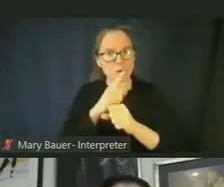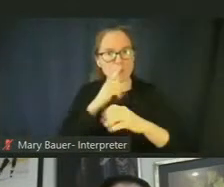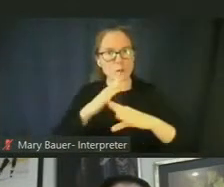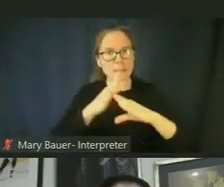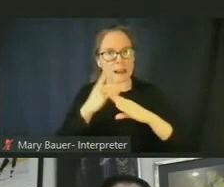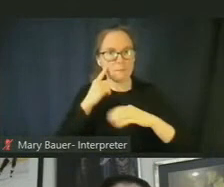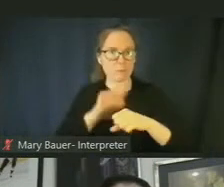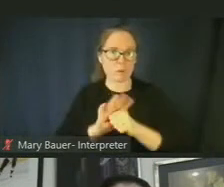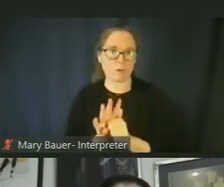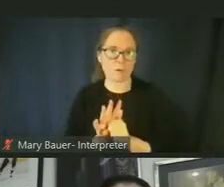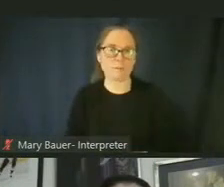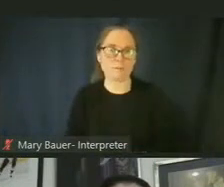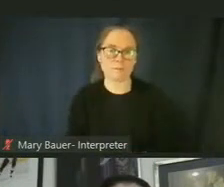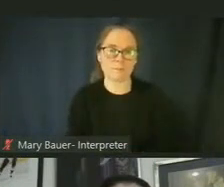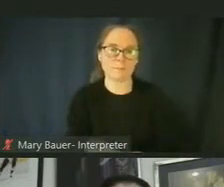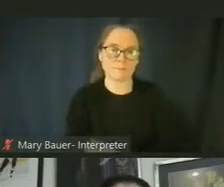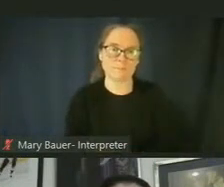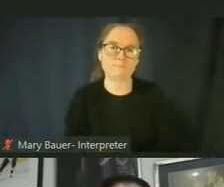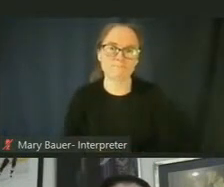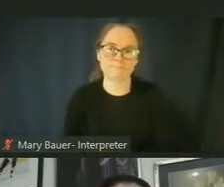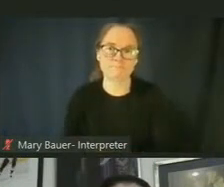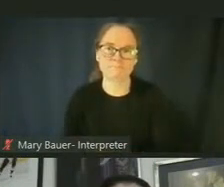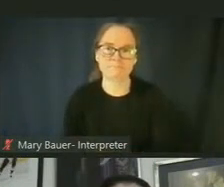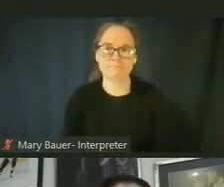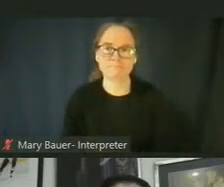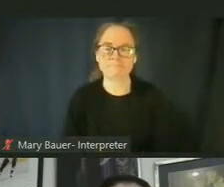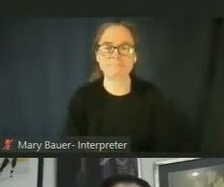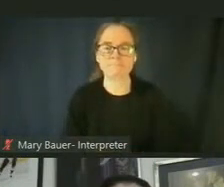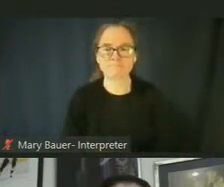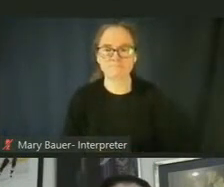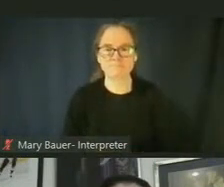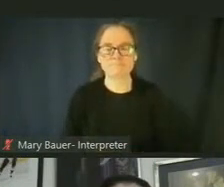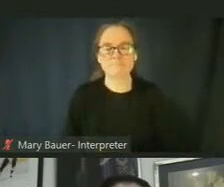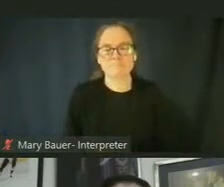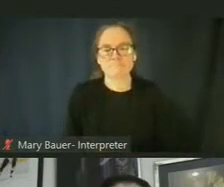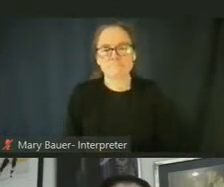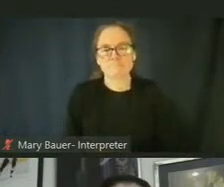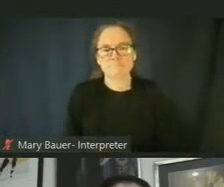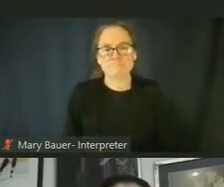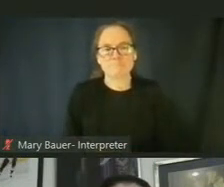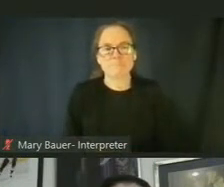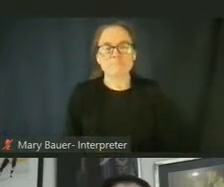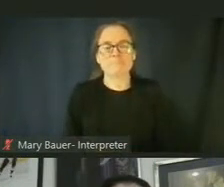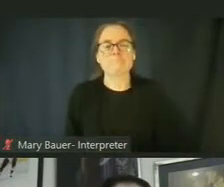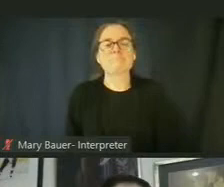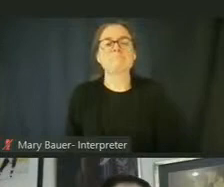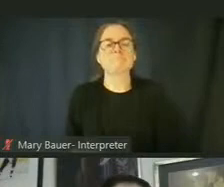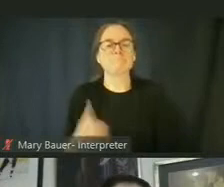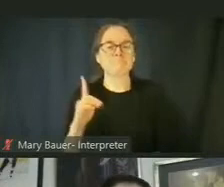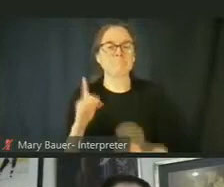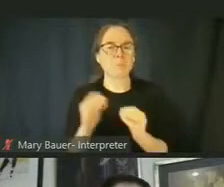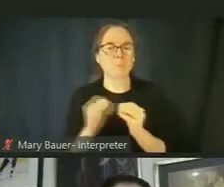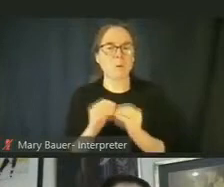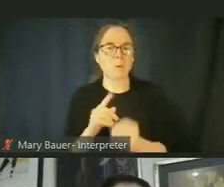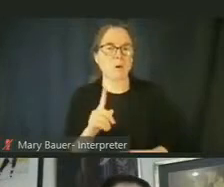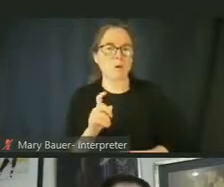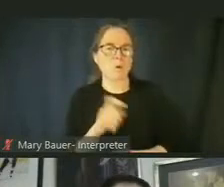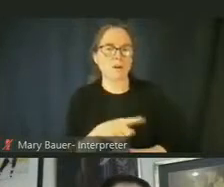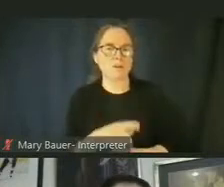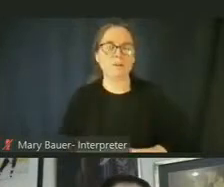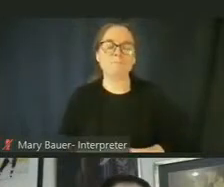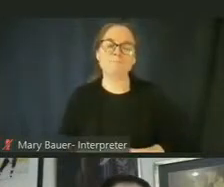there. I have one more question, and then we'll transition to our next panel. You